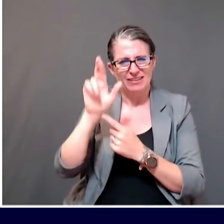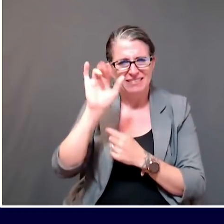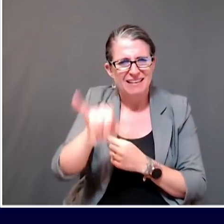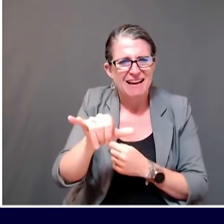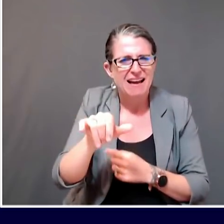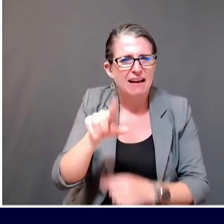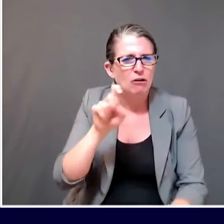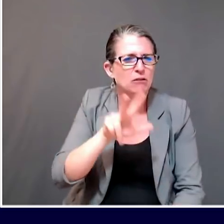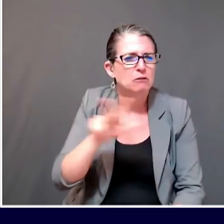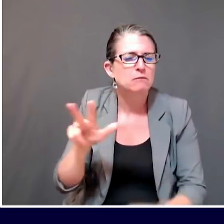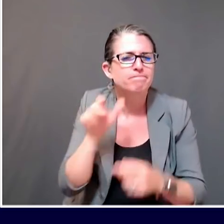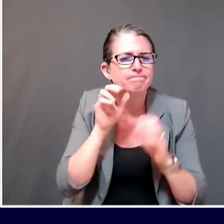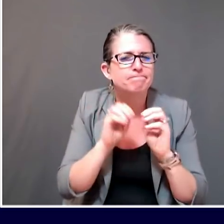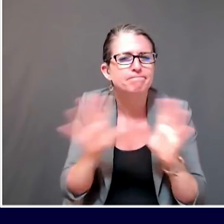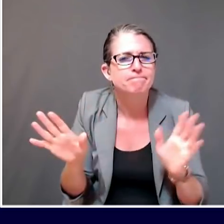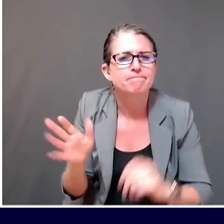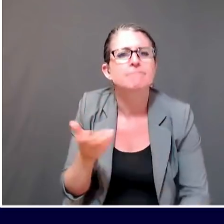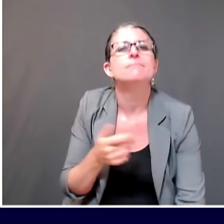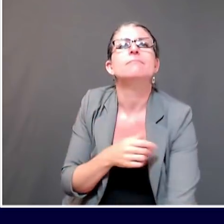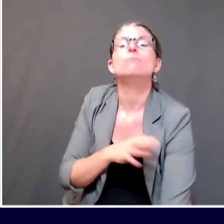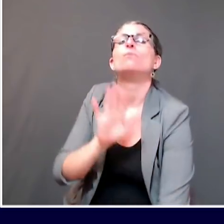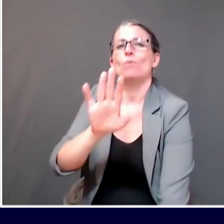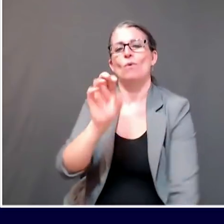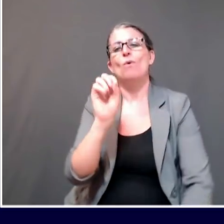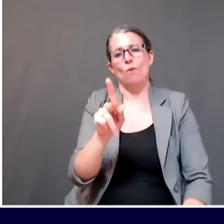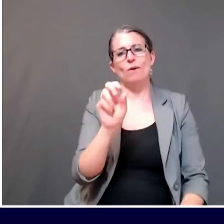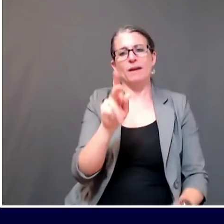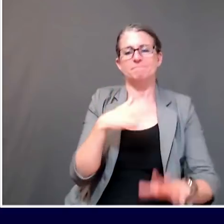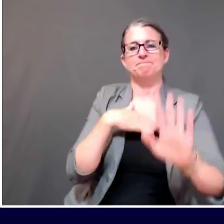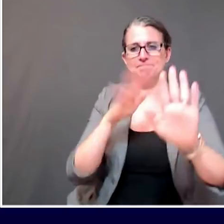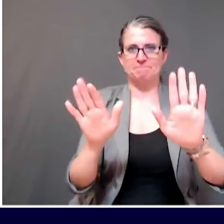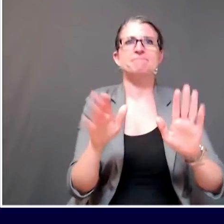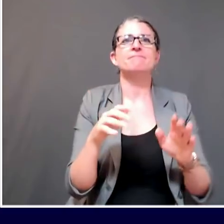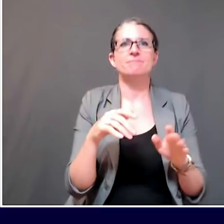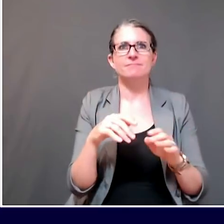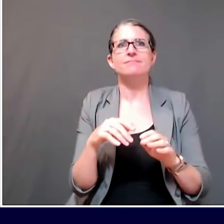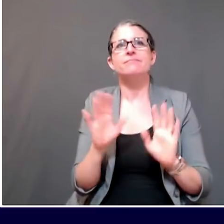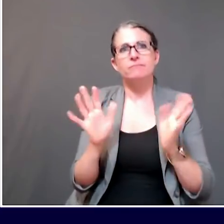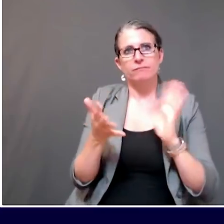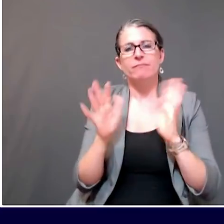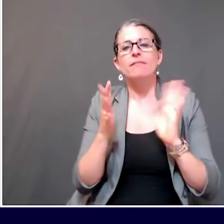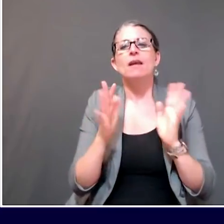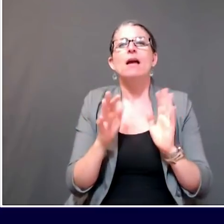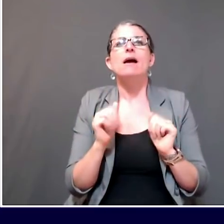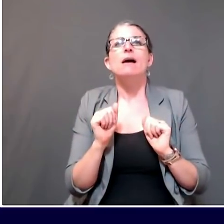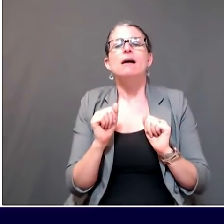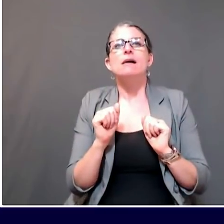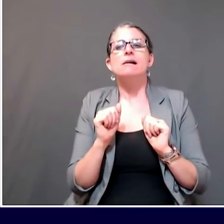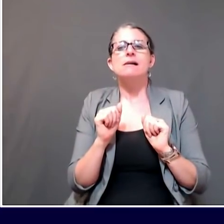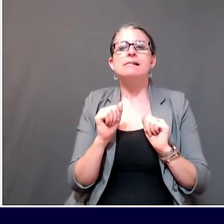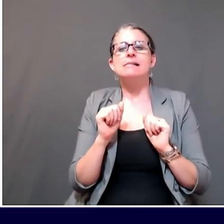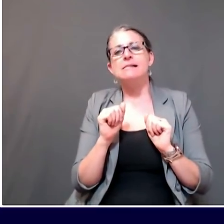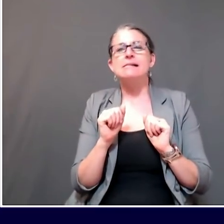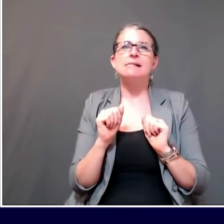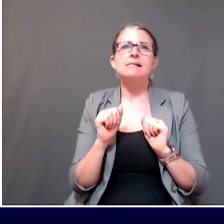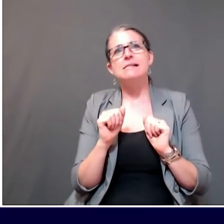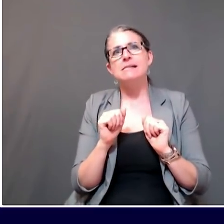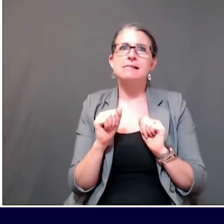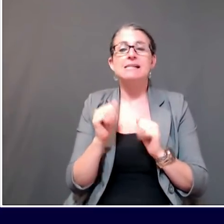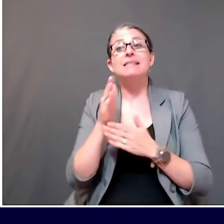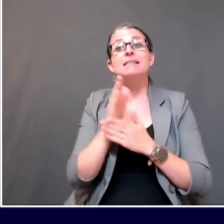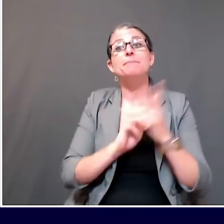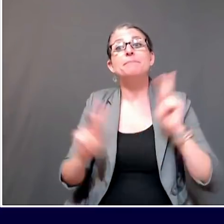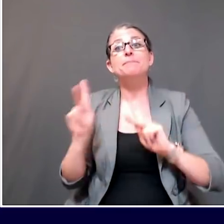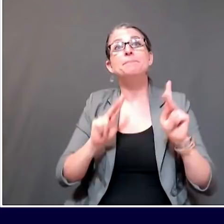with COVID-19 is that some individuals may be tested multiple times. That may be because